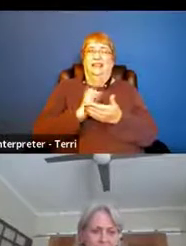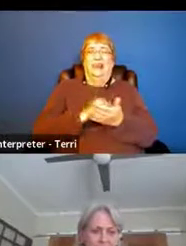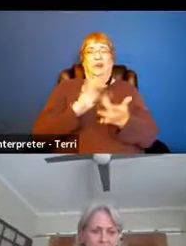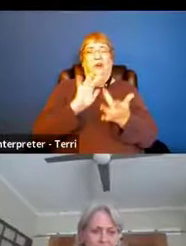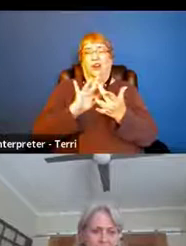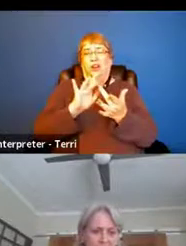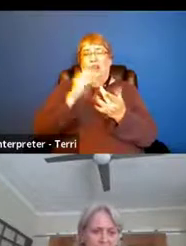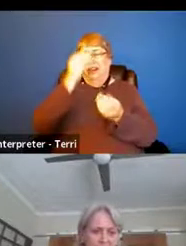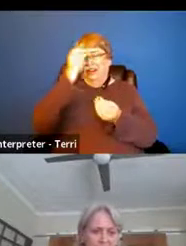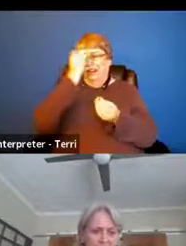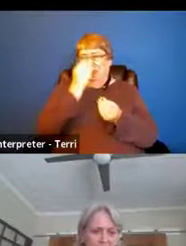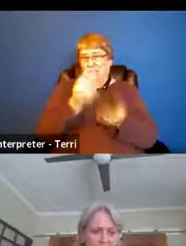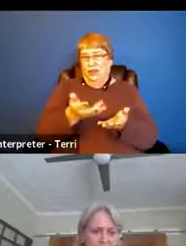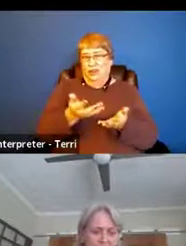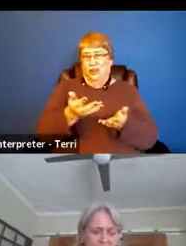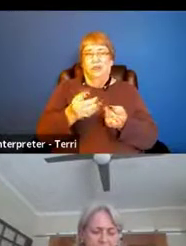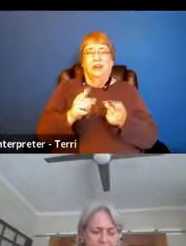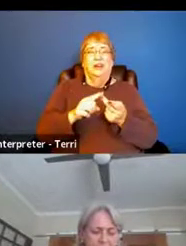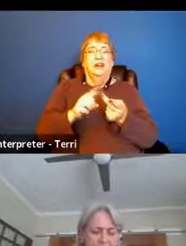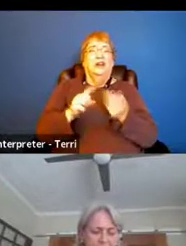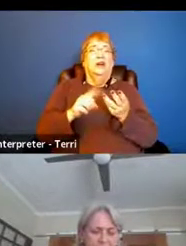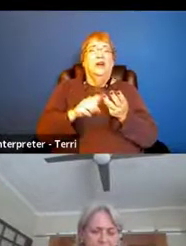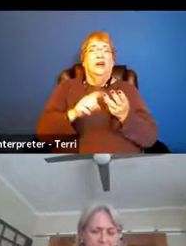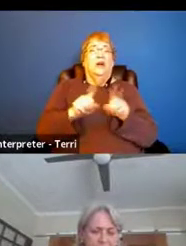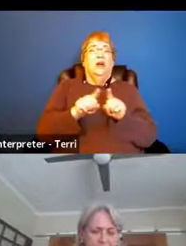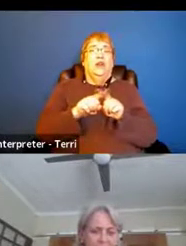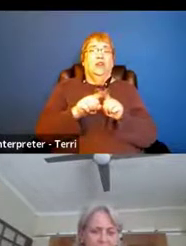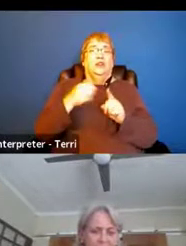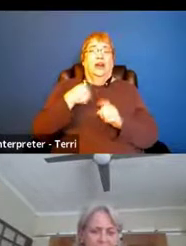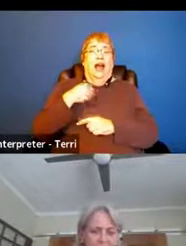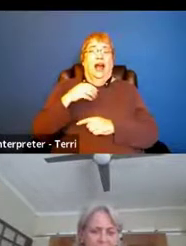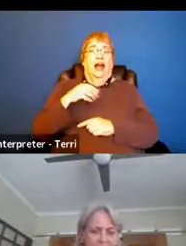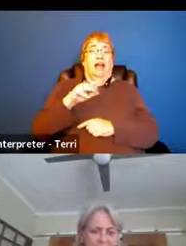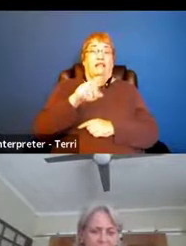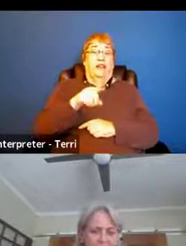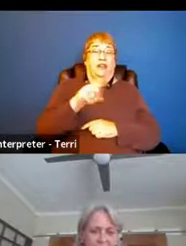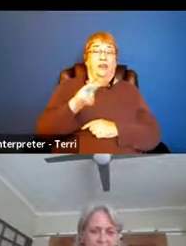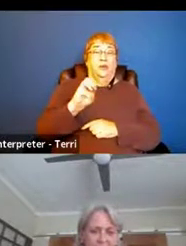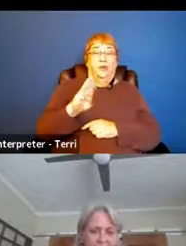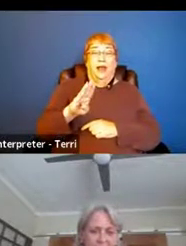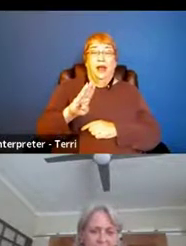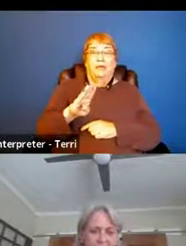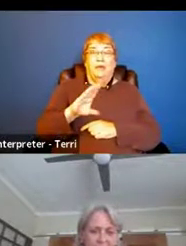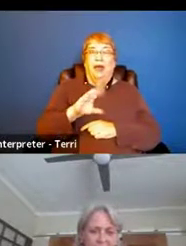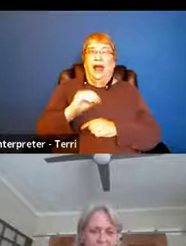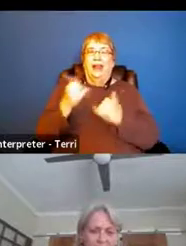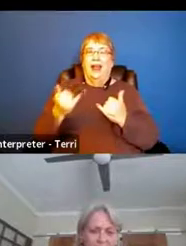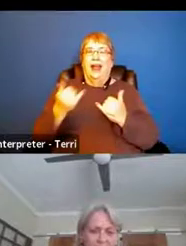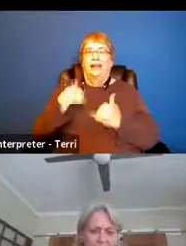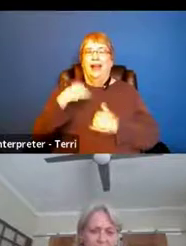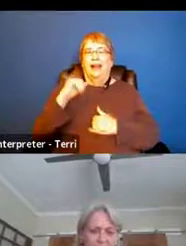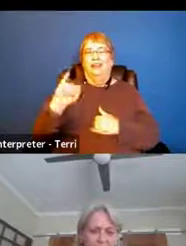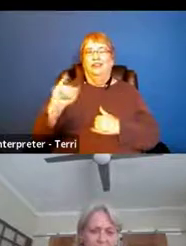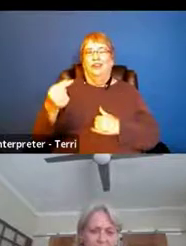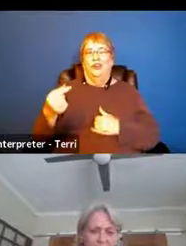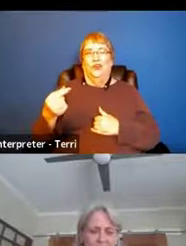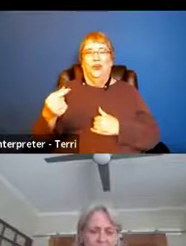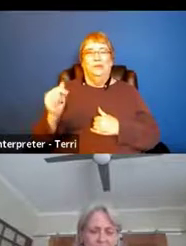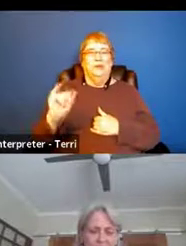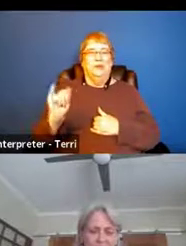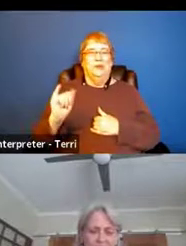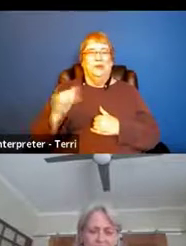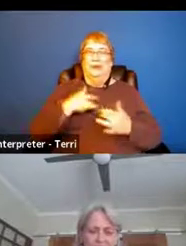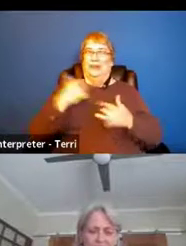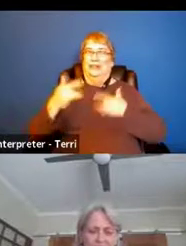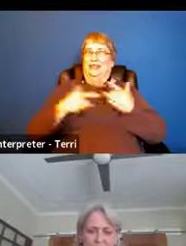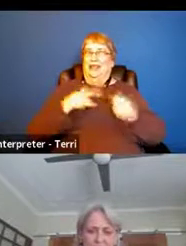also have our website. We recently got on Instagram, which we're really excited about, particularly. Could not be more stoked. Yeah, really, really